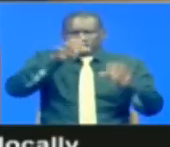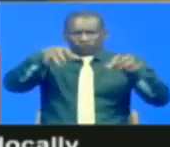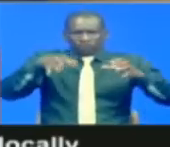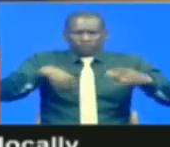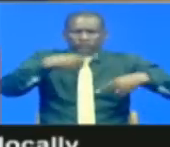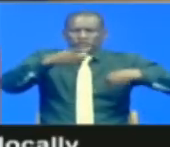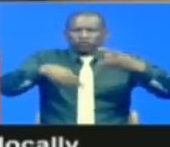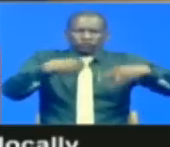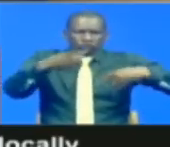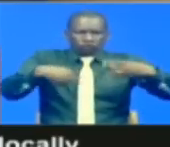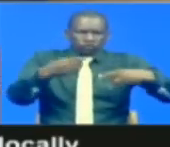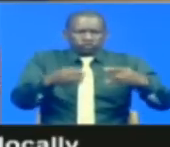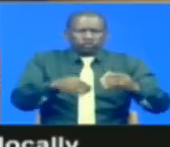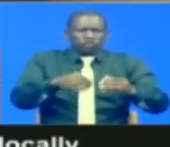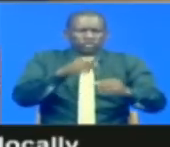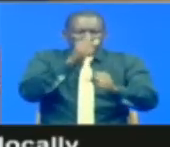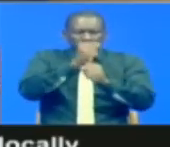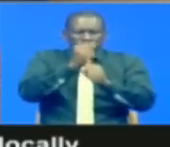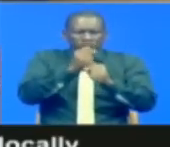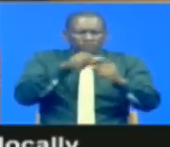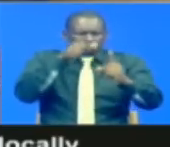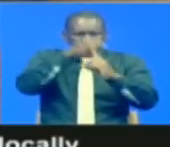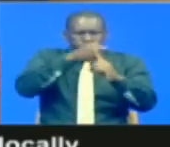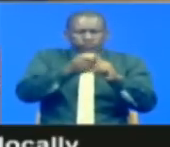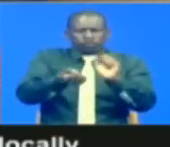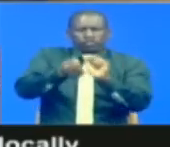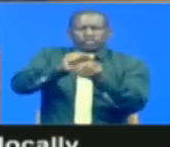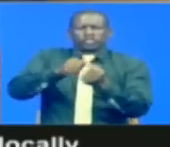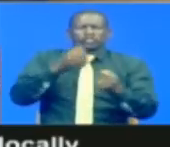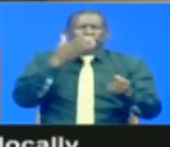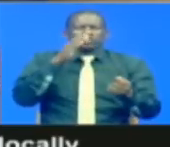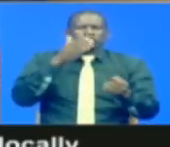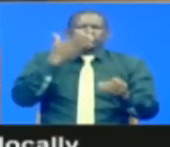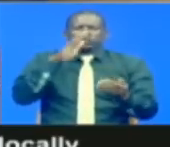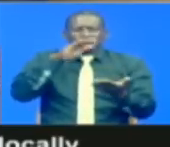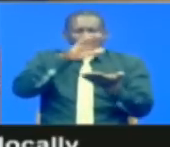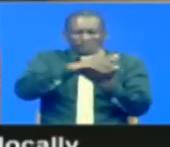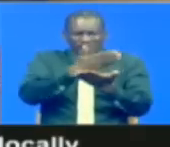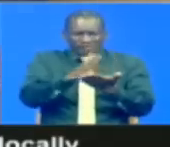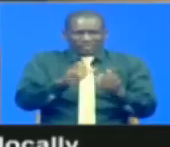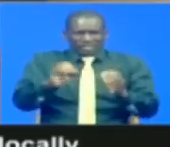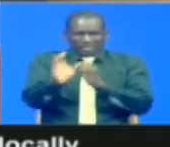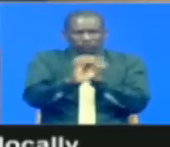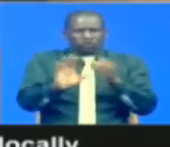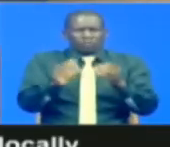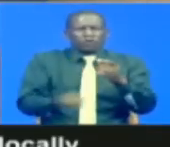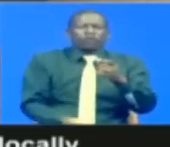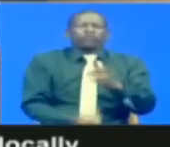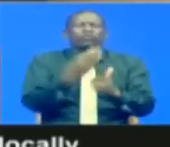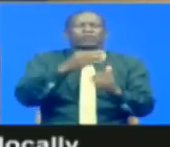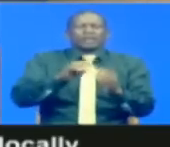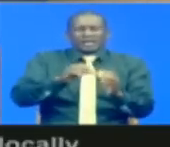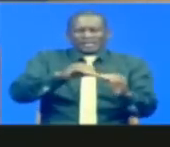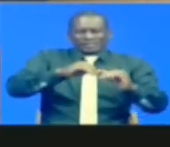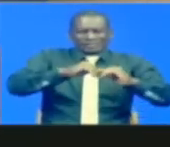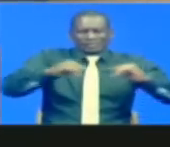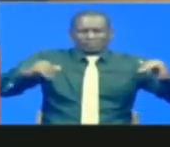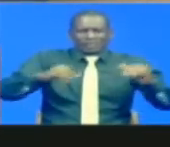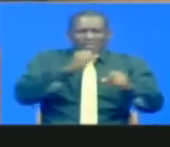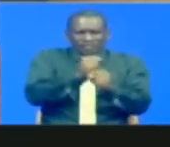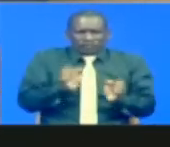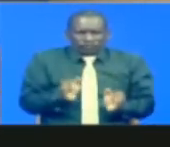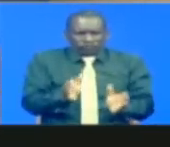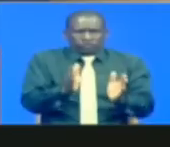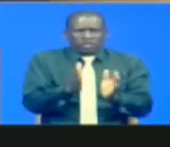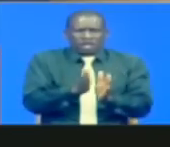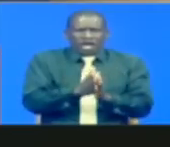quest to reform the sugar sector in the country by forming a parallel task force that is set to traverse the country in the next 2 weeks and to table